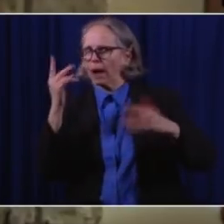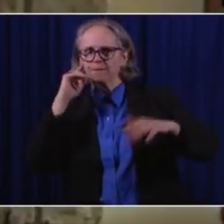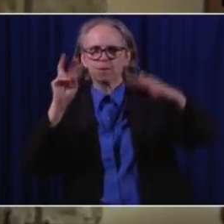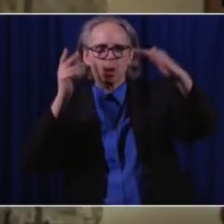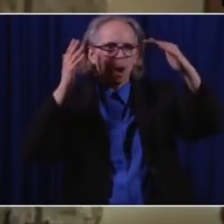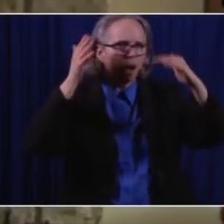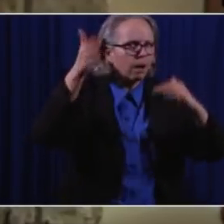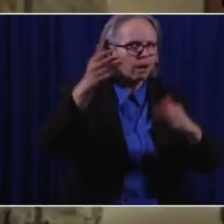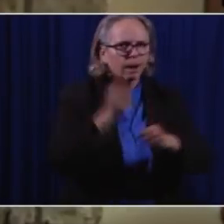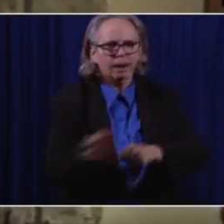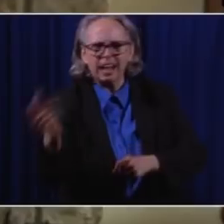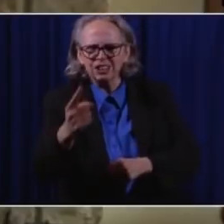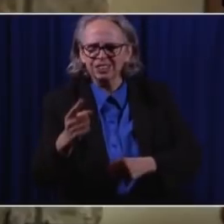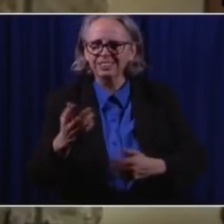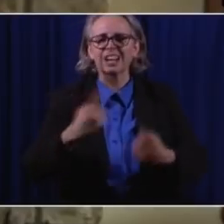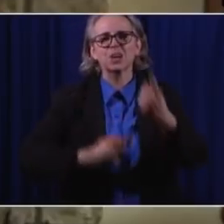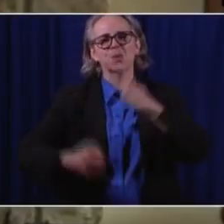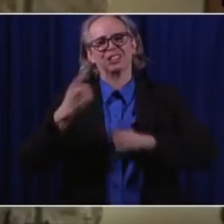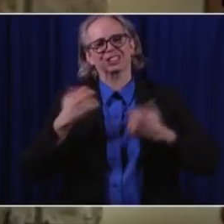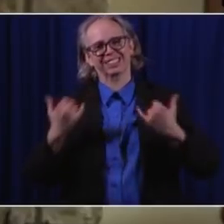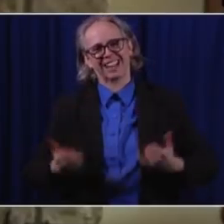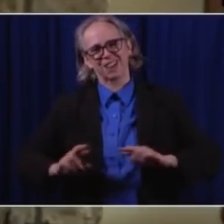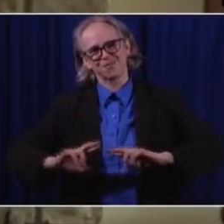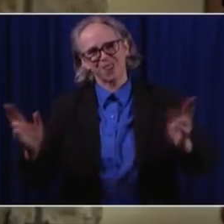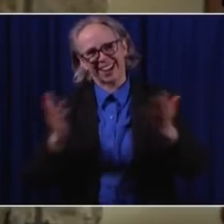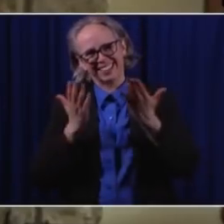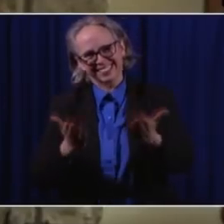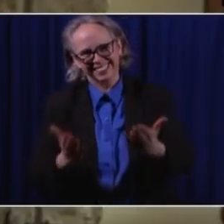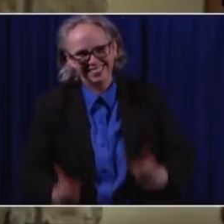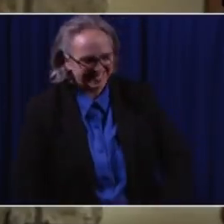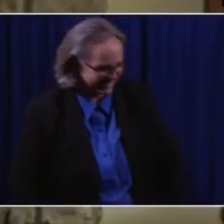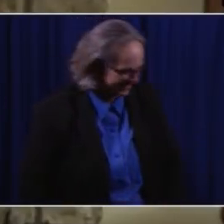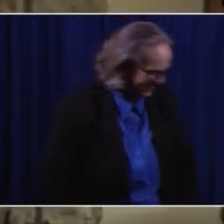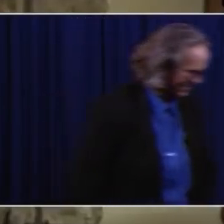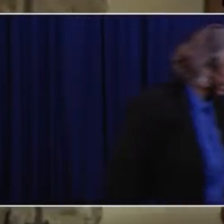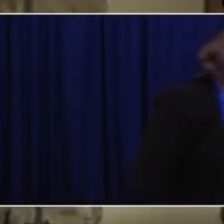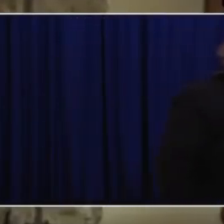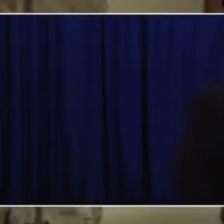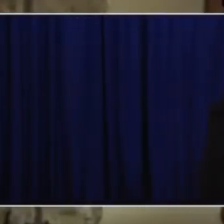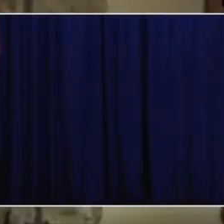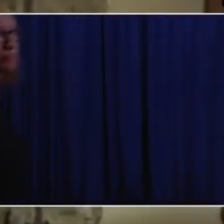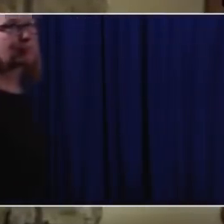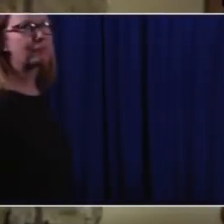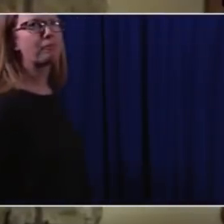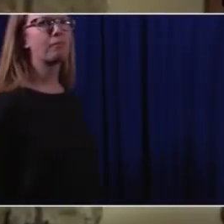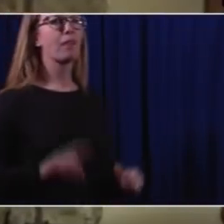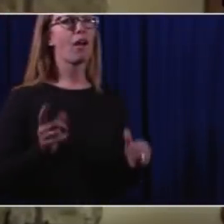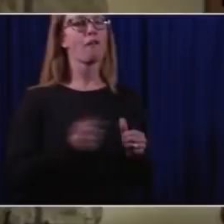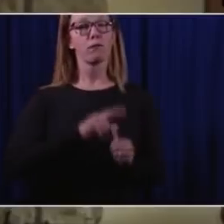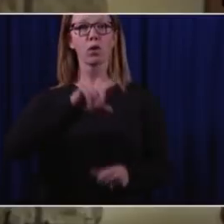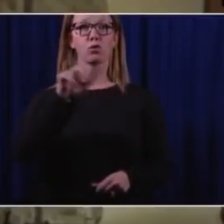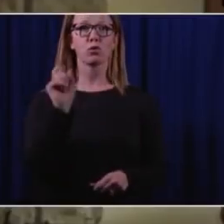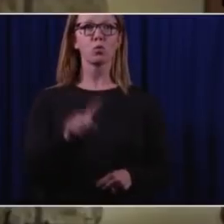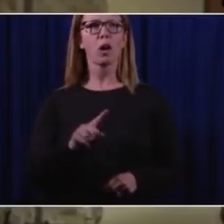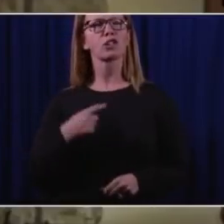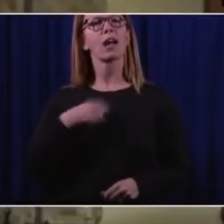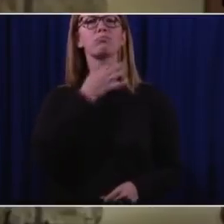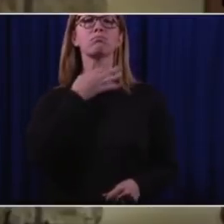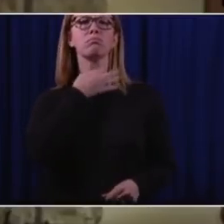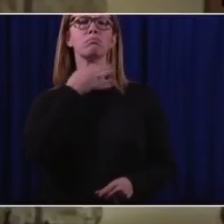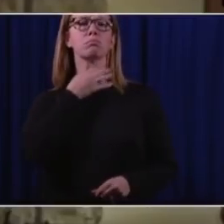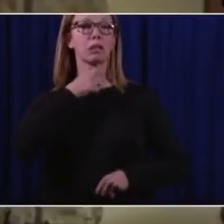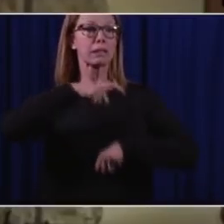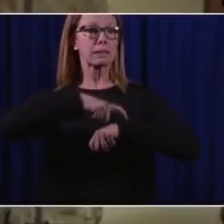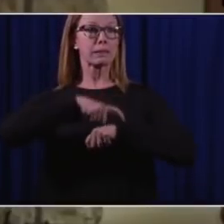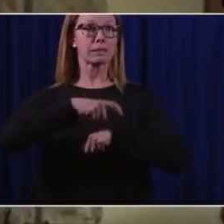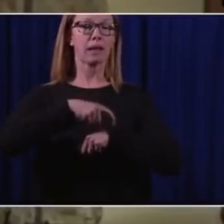Governor, first question today is from Jim Oddie at WHIO in Dayton. Hey, Jim. Governor, let's talk about the curfew that's coming